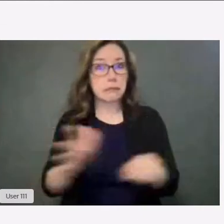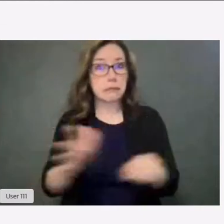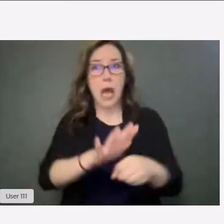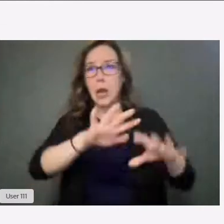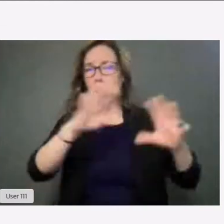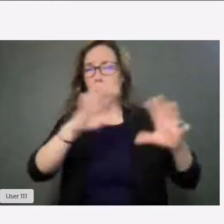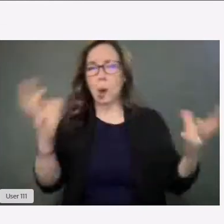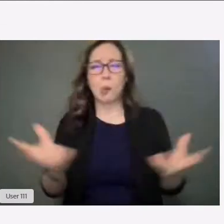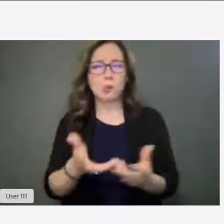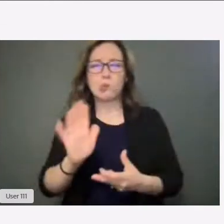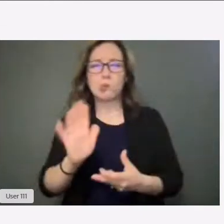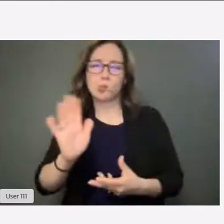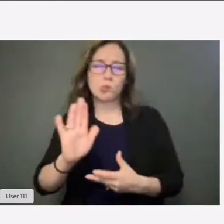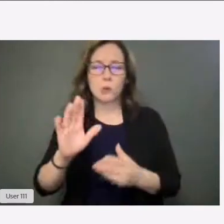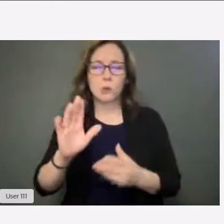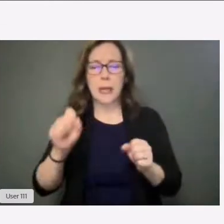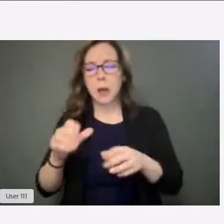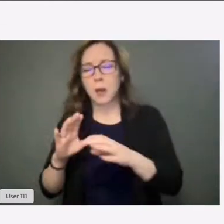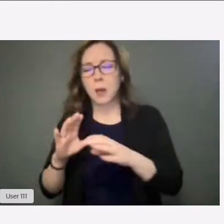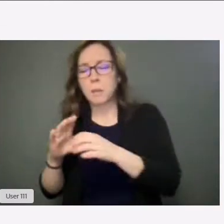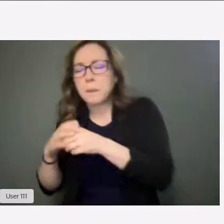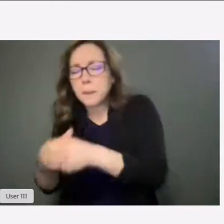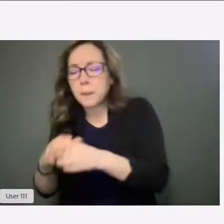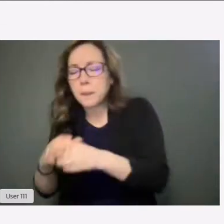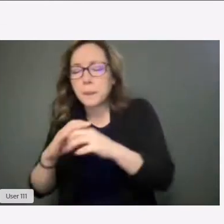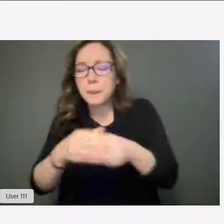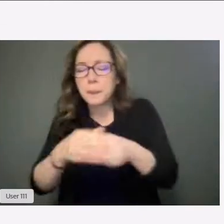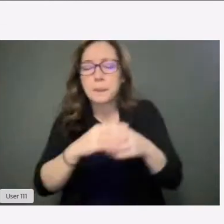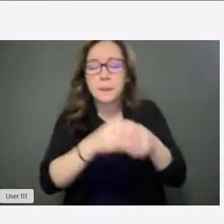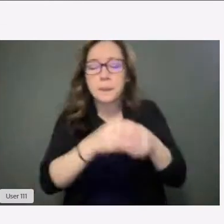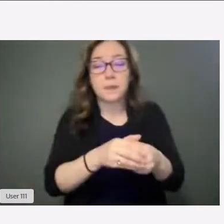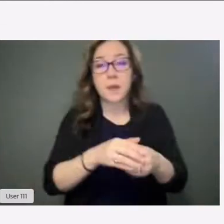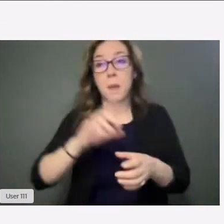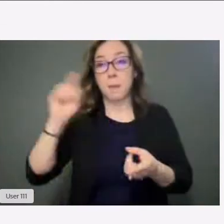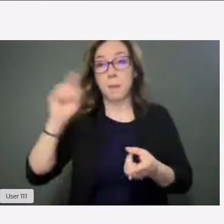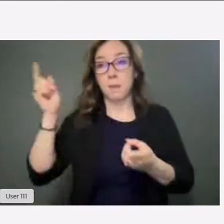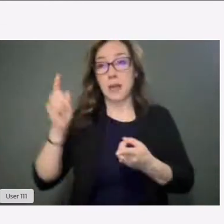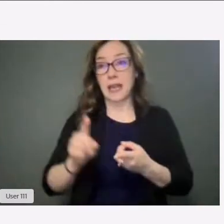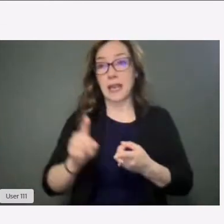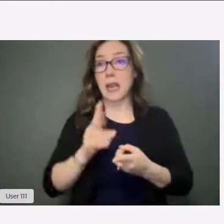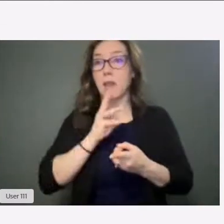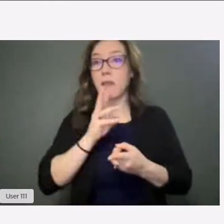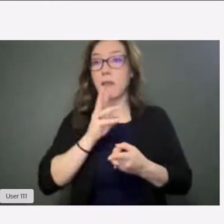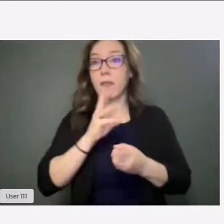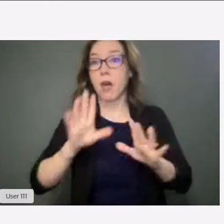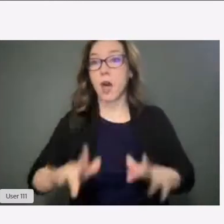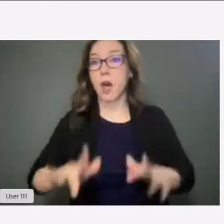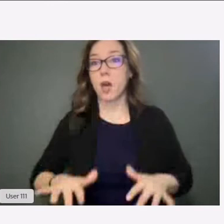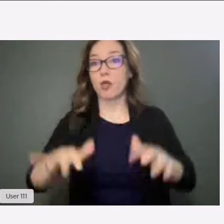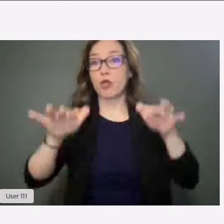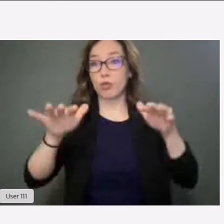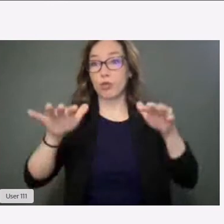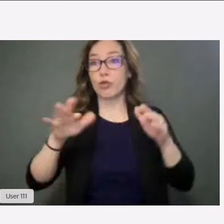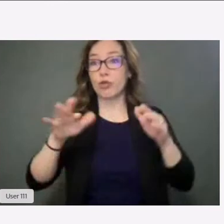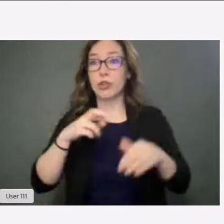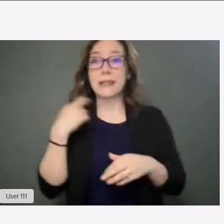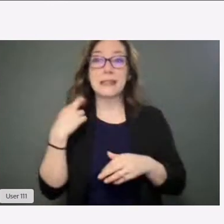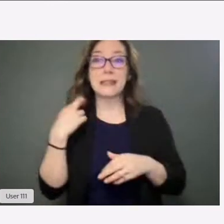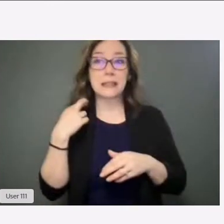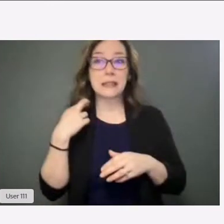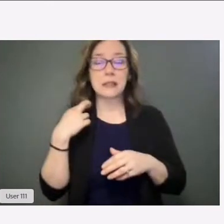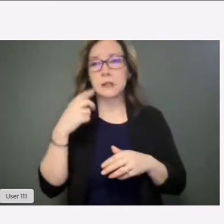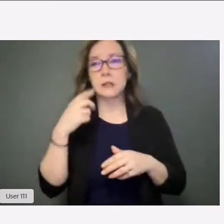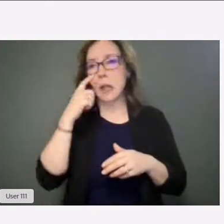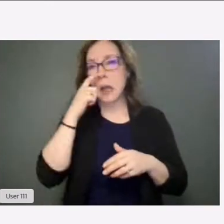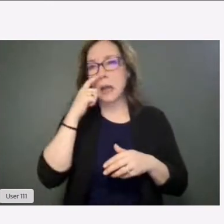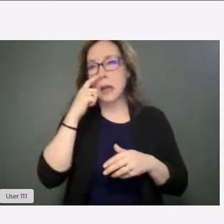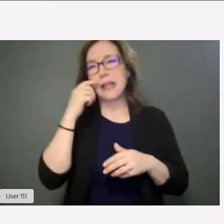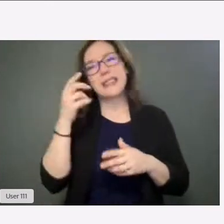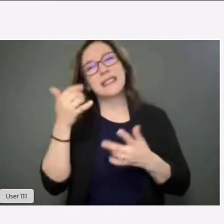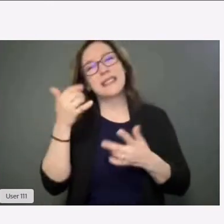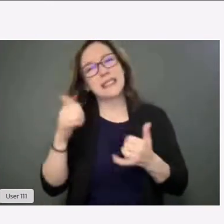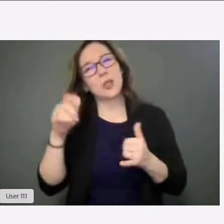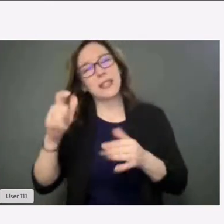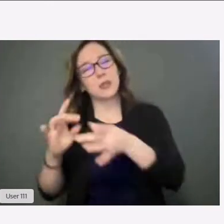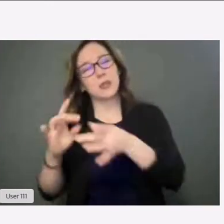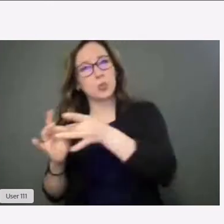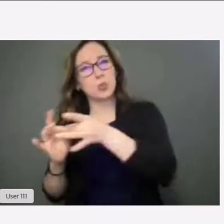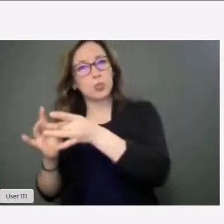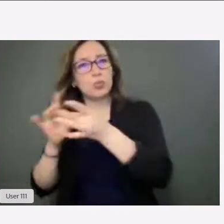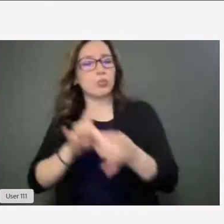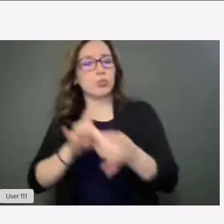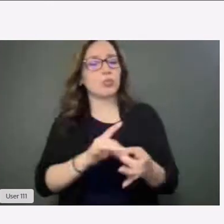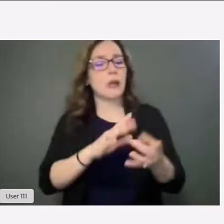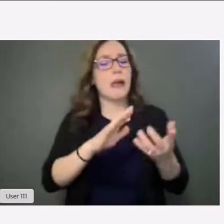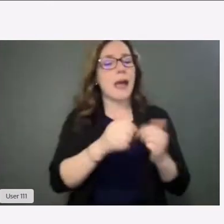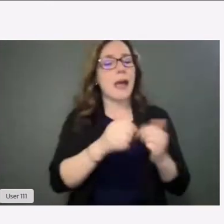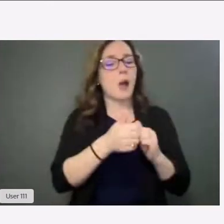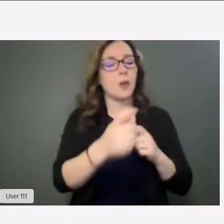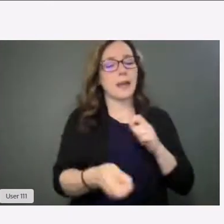But to Aaron's point, you know, mitigating flood risk, it would still have to somehow tie back to how would a